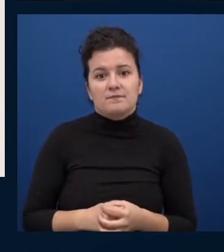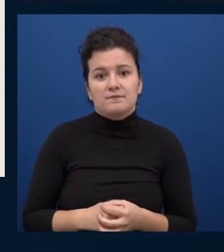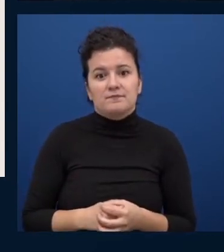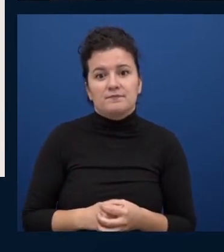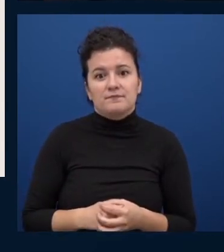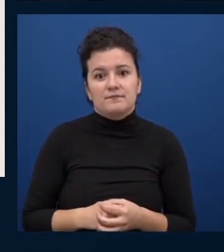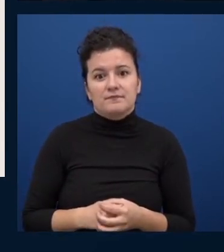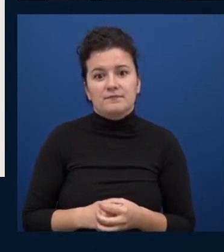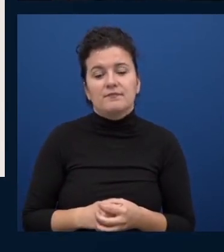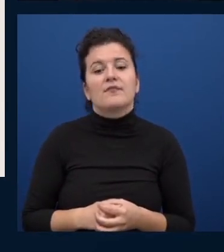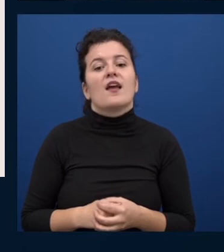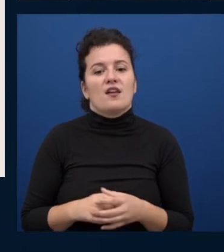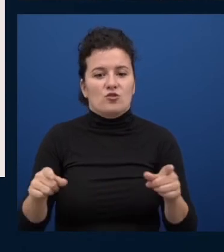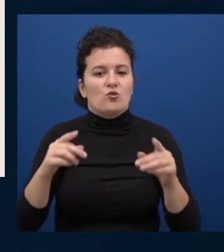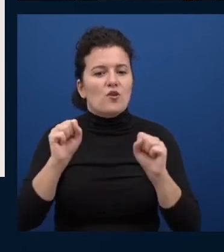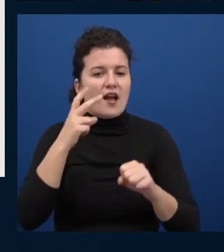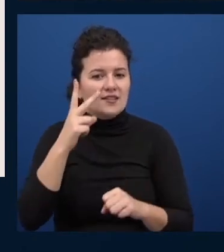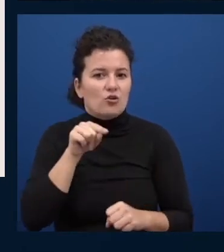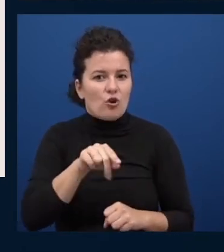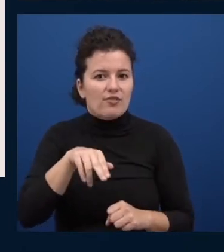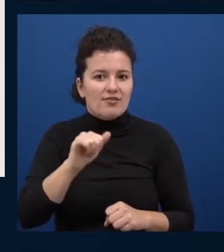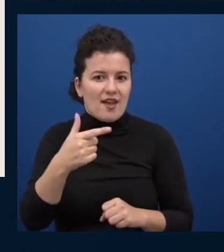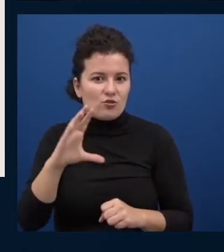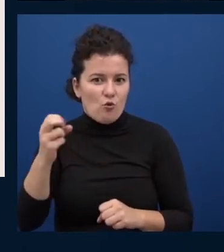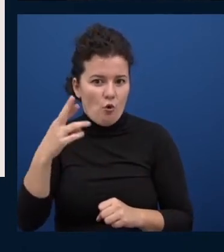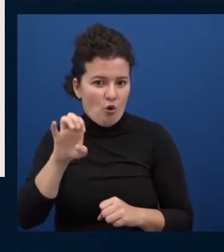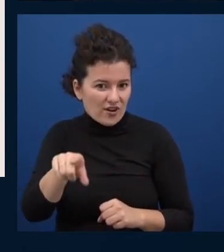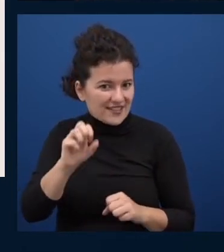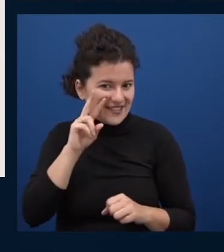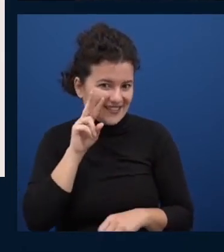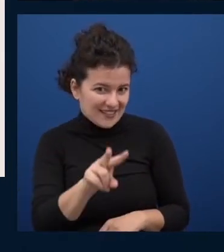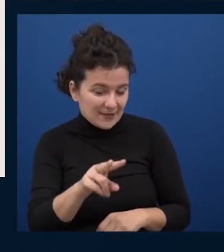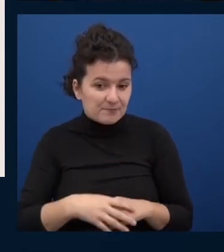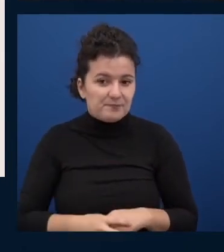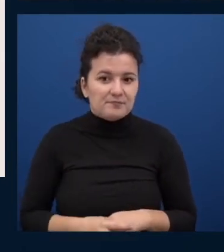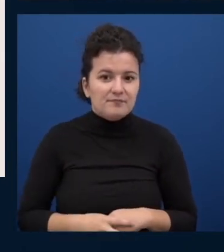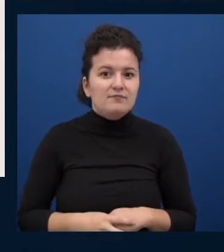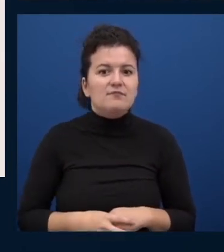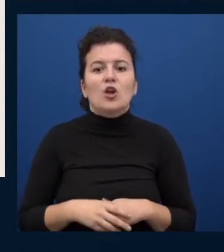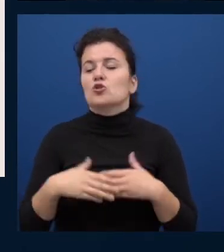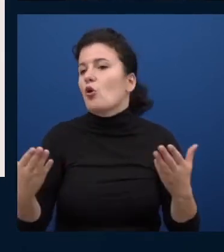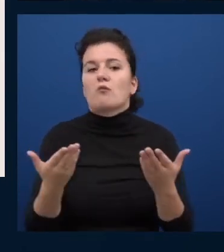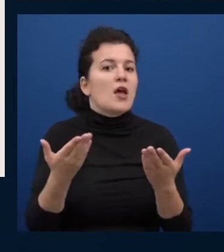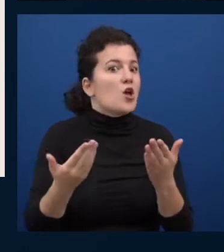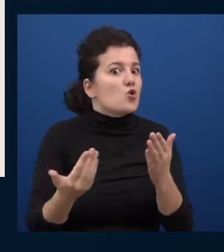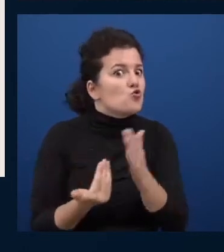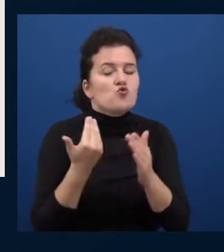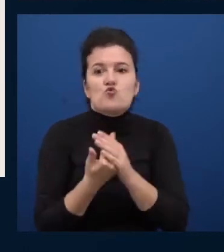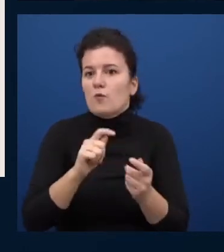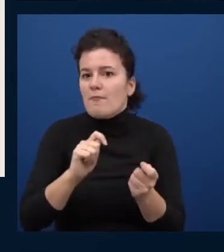office running on .NET Core, and we plan to keep shipping alpha versions every time we have something important migrated.